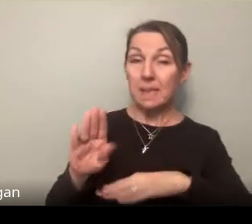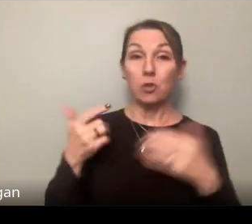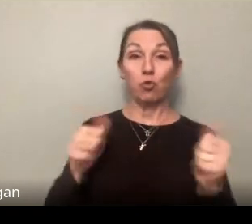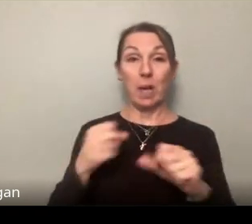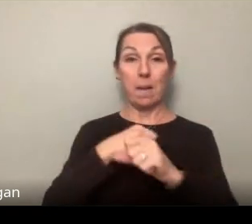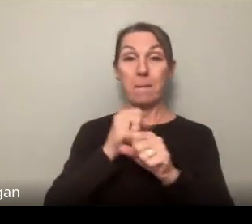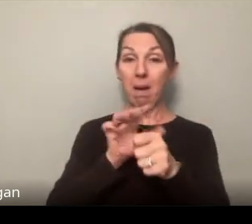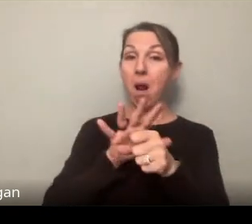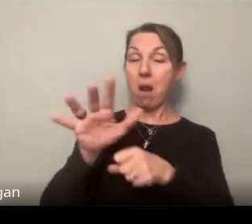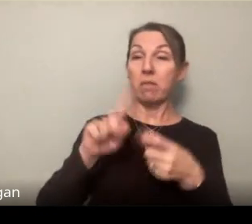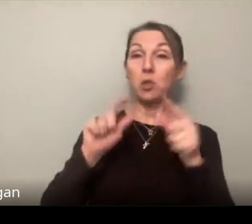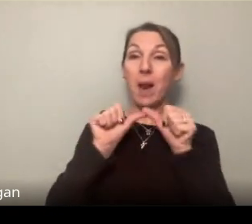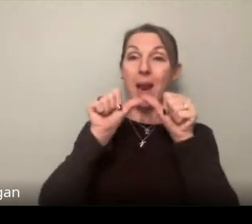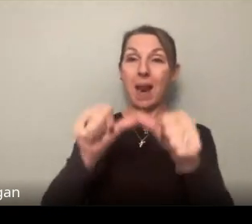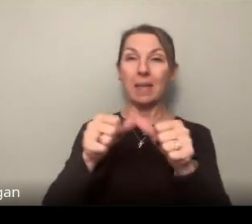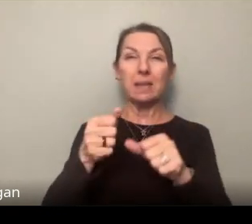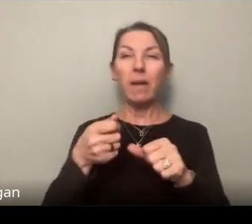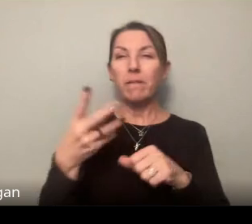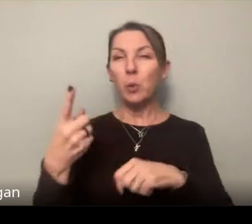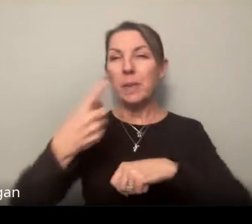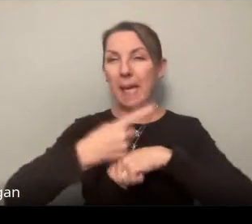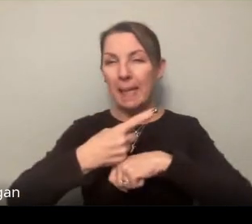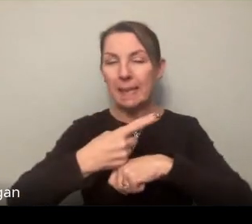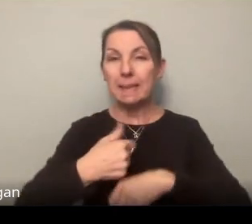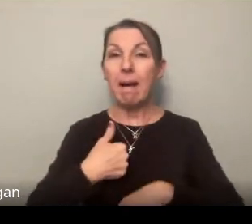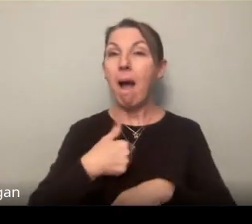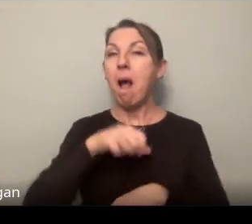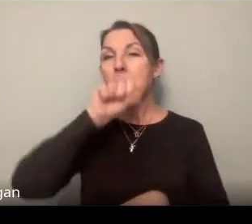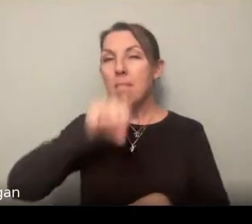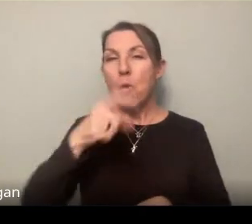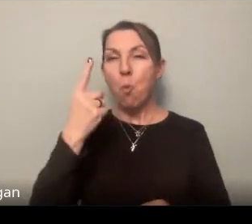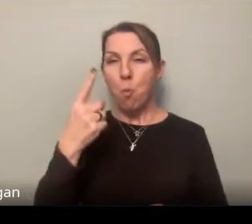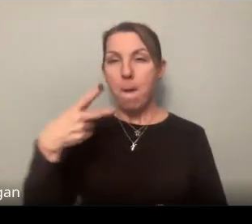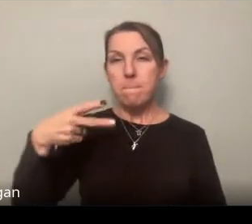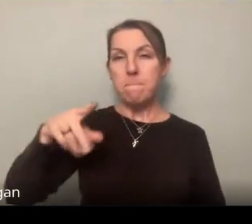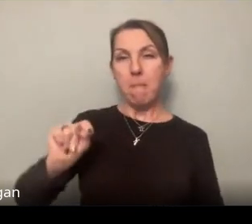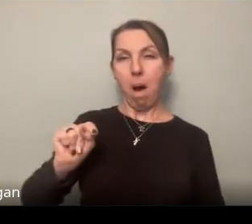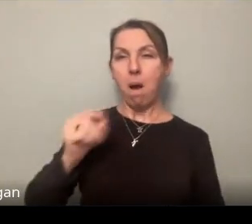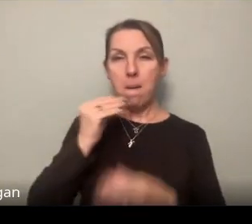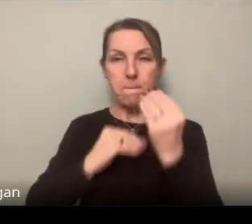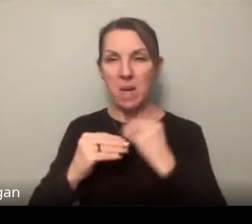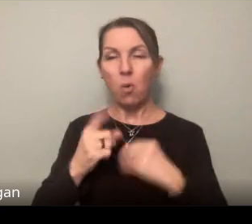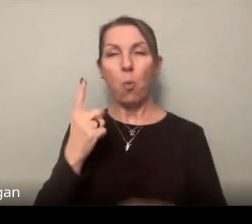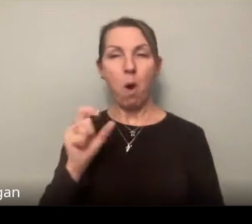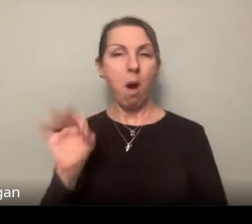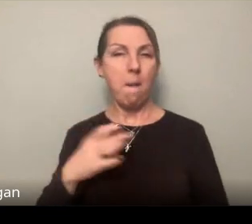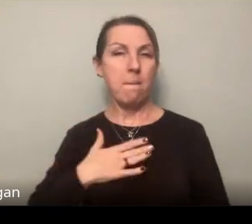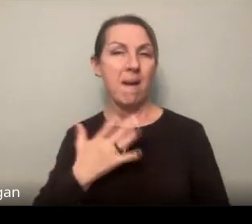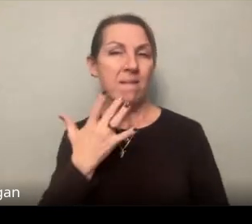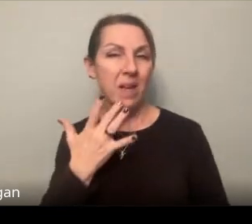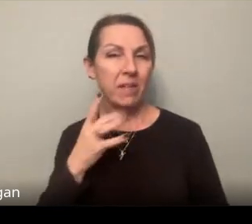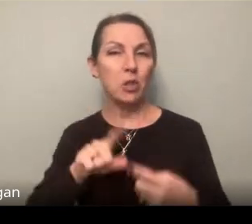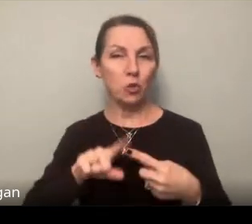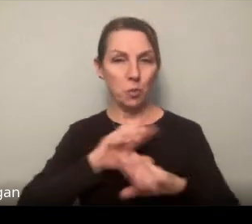make enough that it'll last me a couple days. I love one pot meals. And so this is one of my favorite one pot meals to prepare.